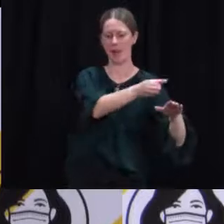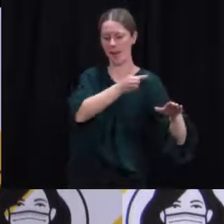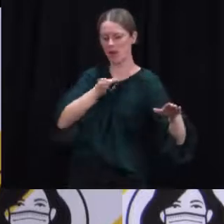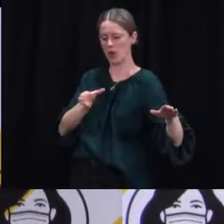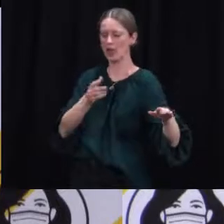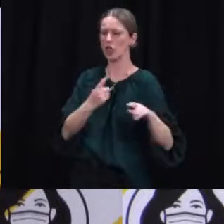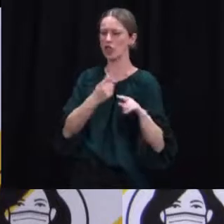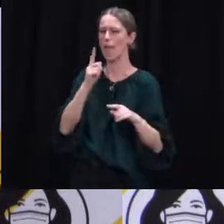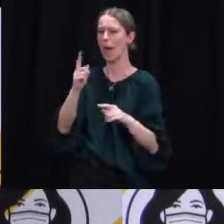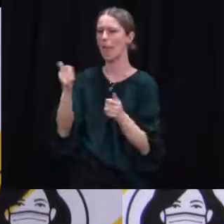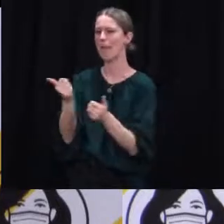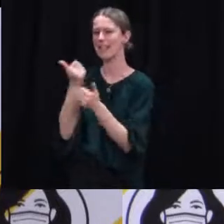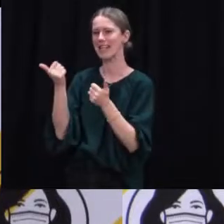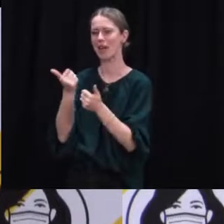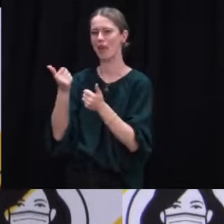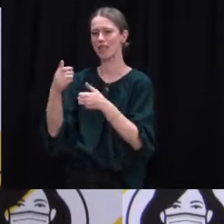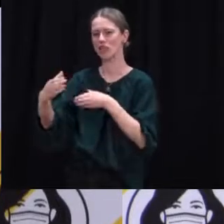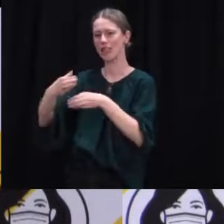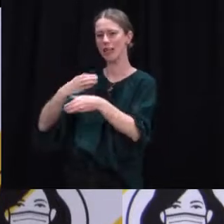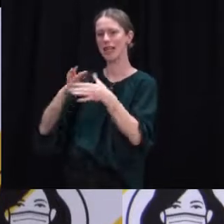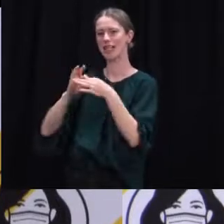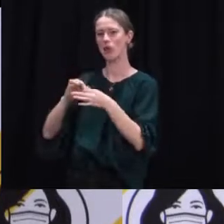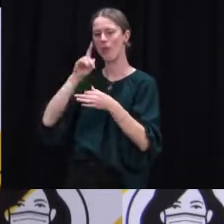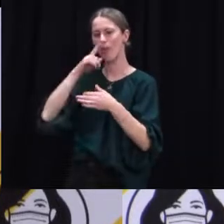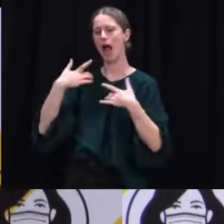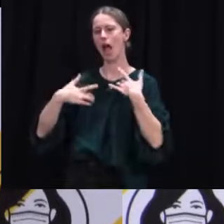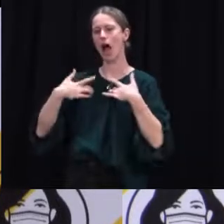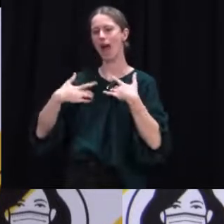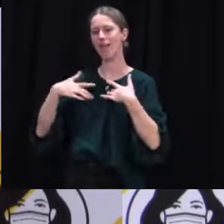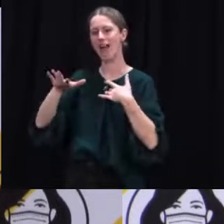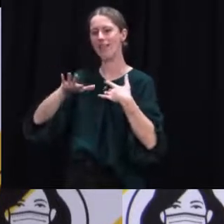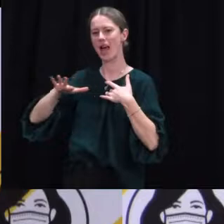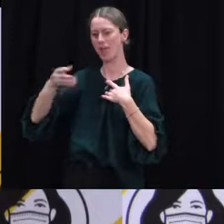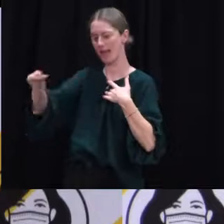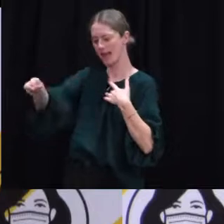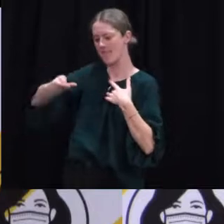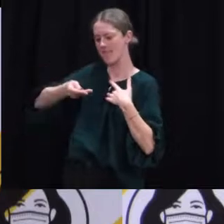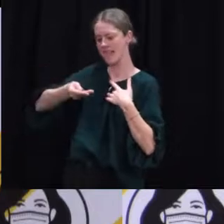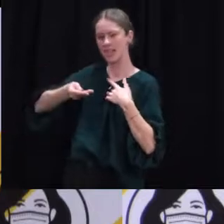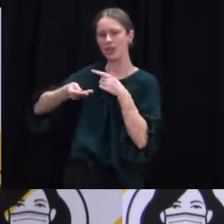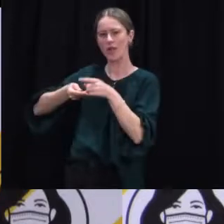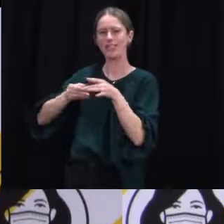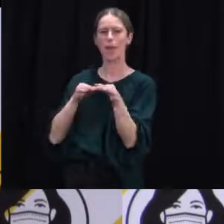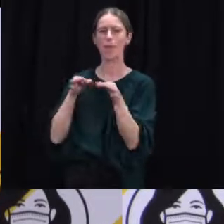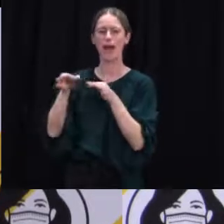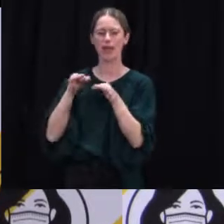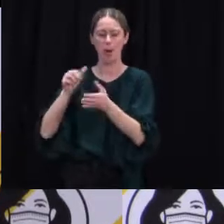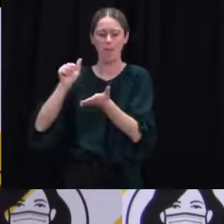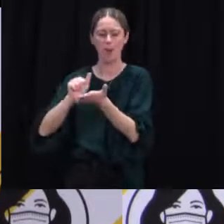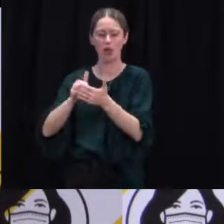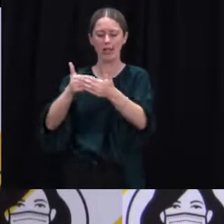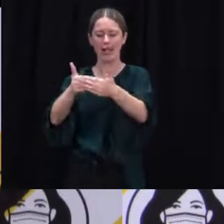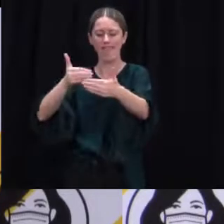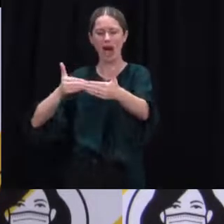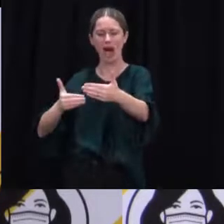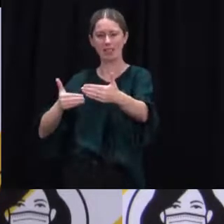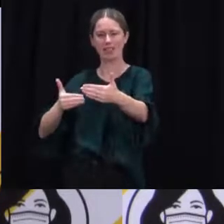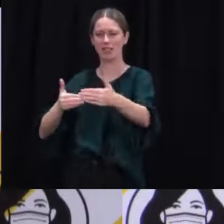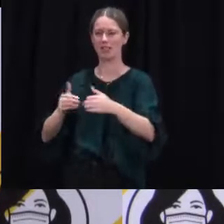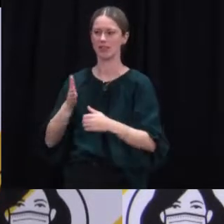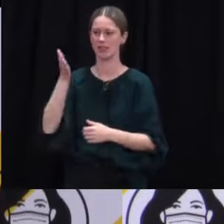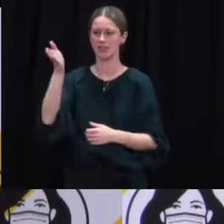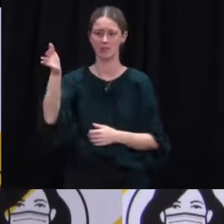it's actually they're done urgently if it's a deceased donor. But many kidney transplants are a live donor and